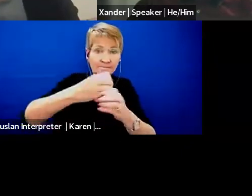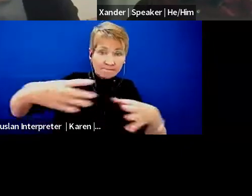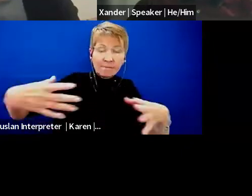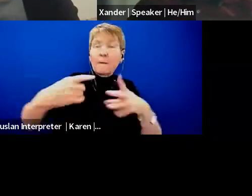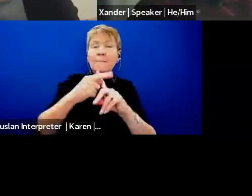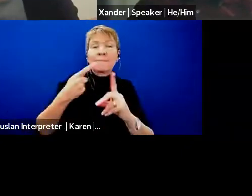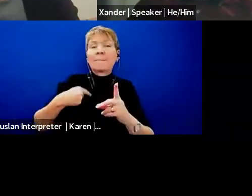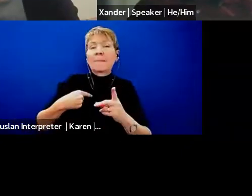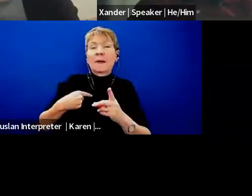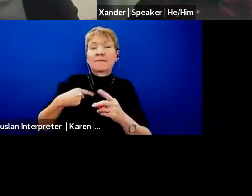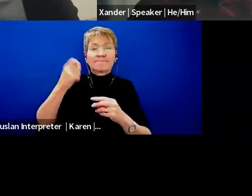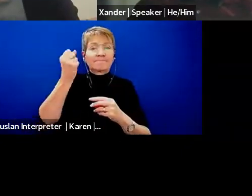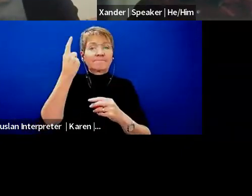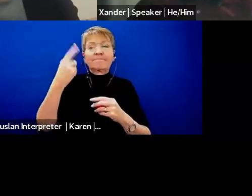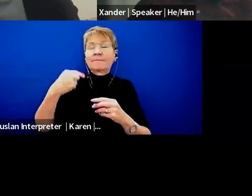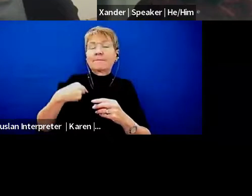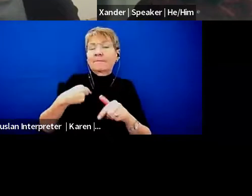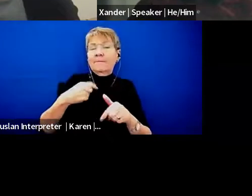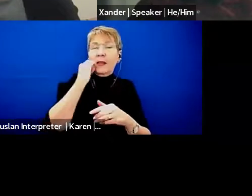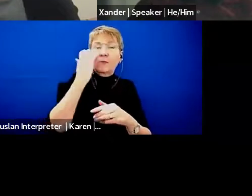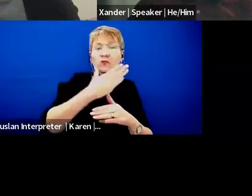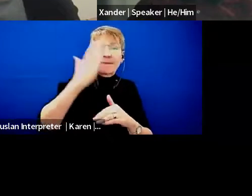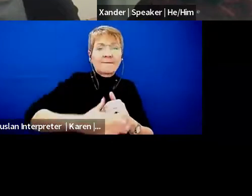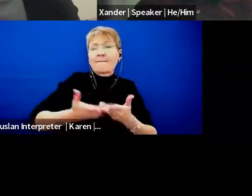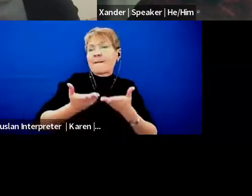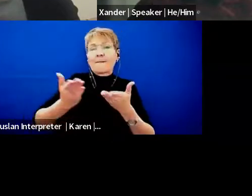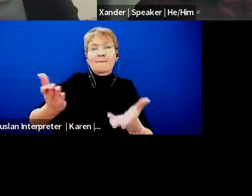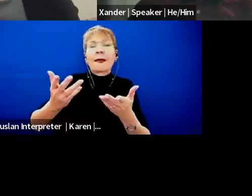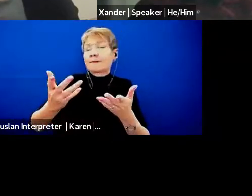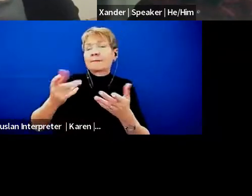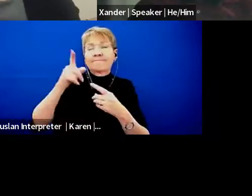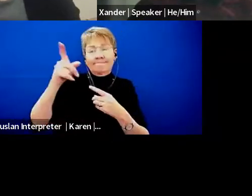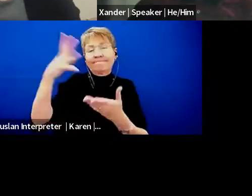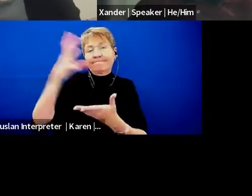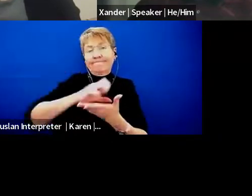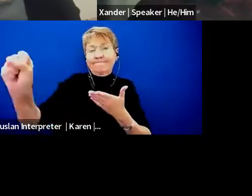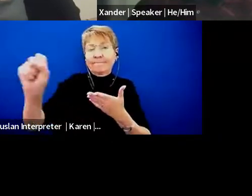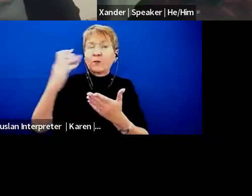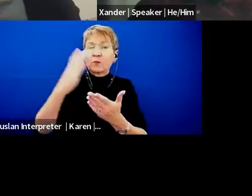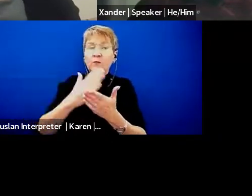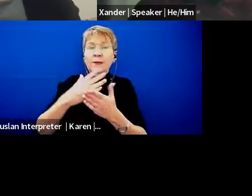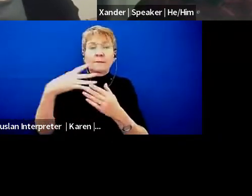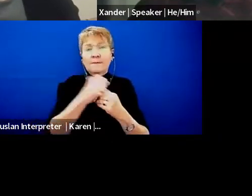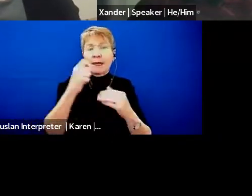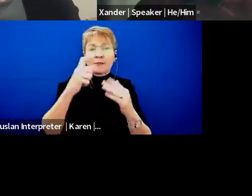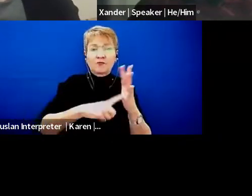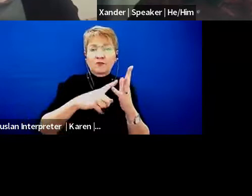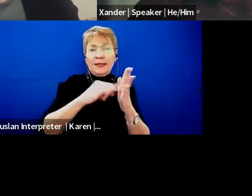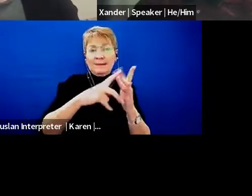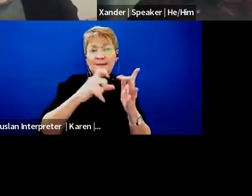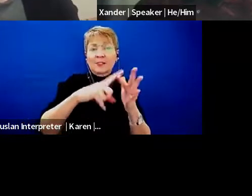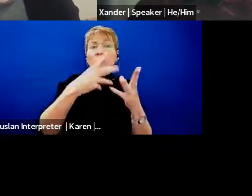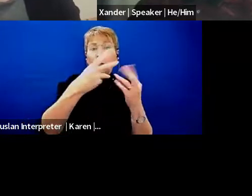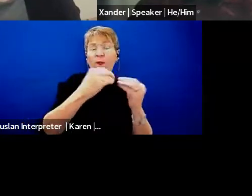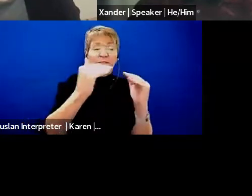ceded, always was, always will be. That there is no justice without First Nations justice. I